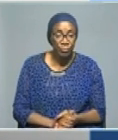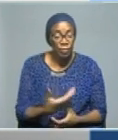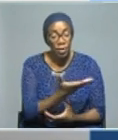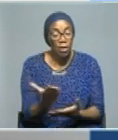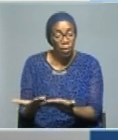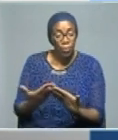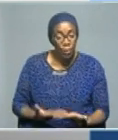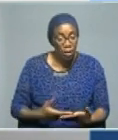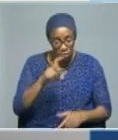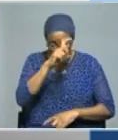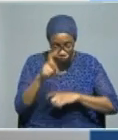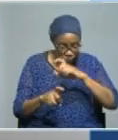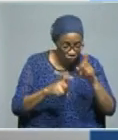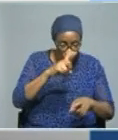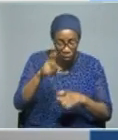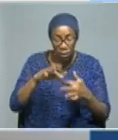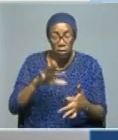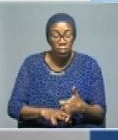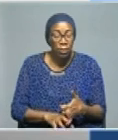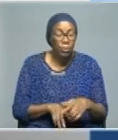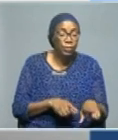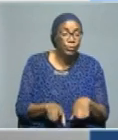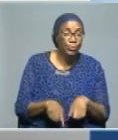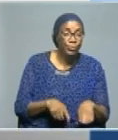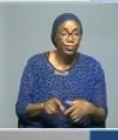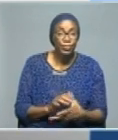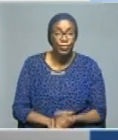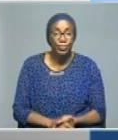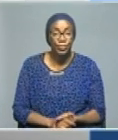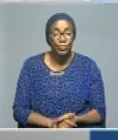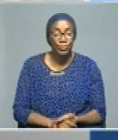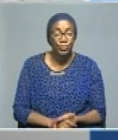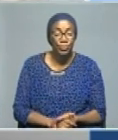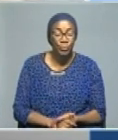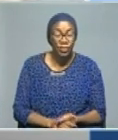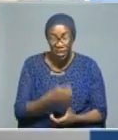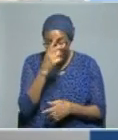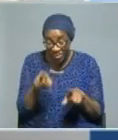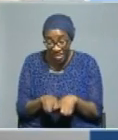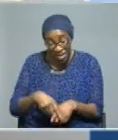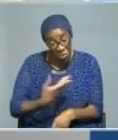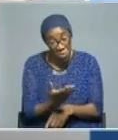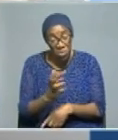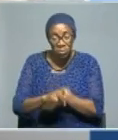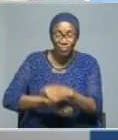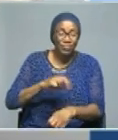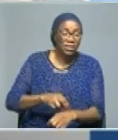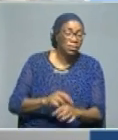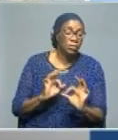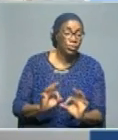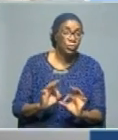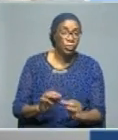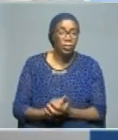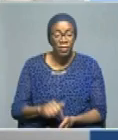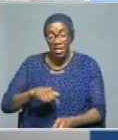the progressing, the competition and so forth. Certainly sounds like you're prepared. Now, this year's theme is promoting